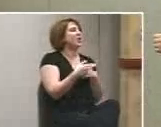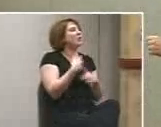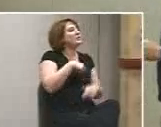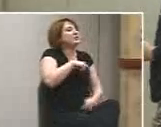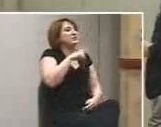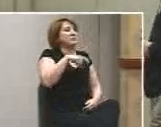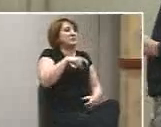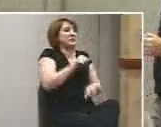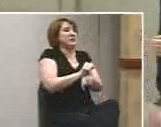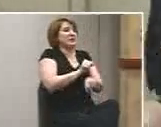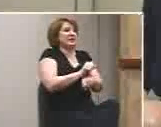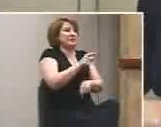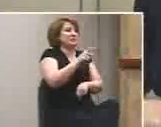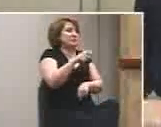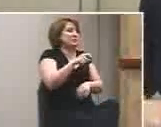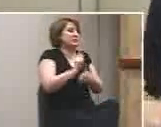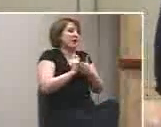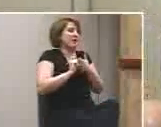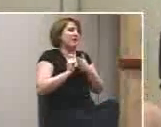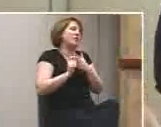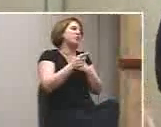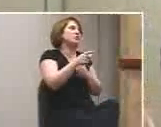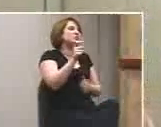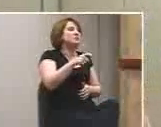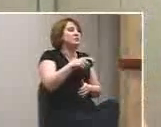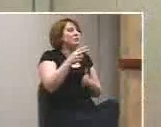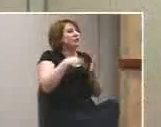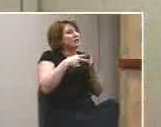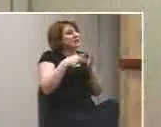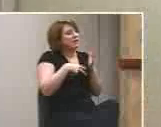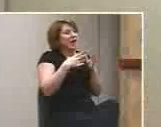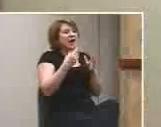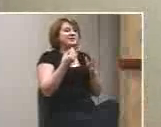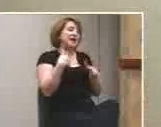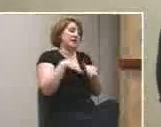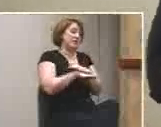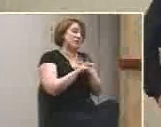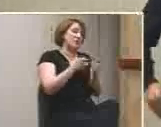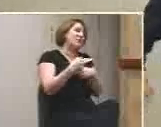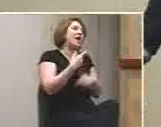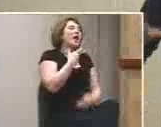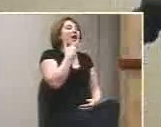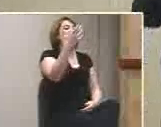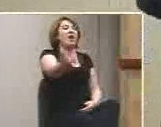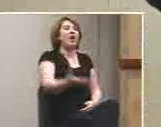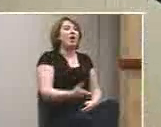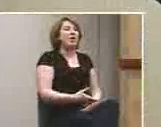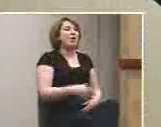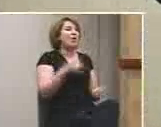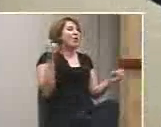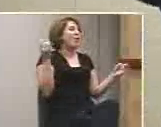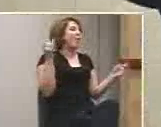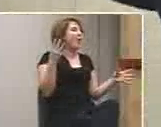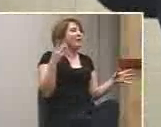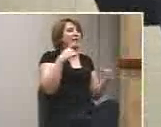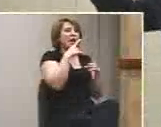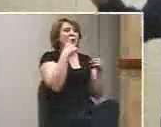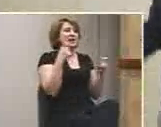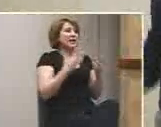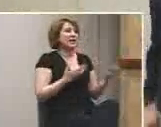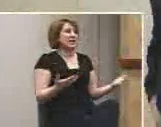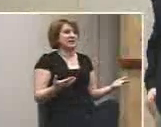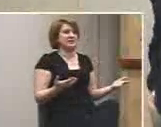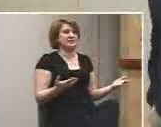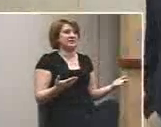to be working. You're supposed to be writing. You're supposed to be reading. And I come in the room, and I yell out, horrible, ugly thing.